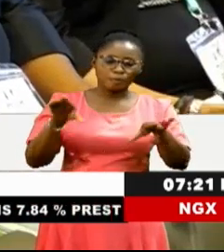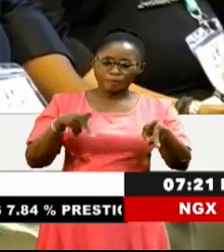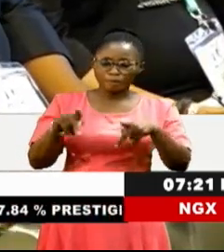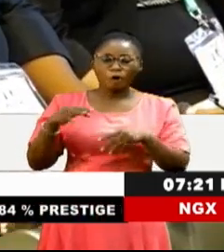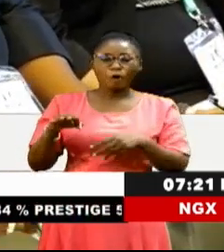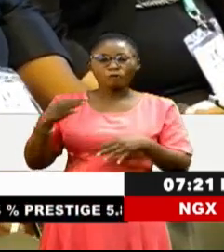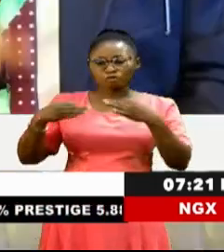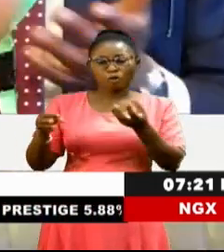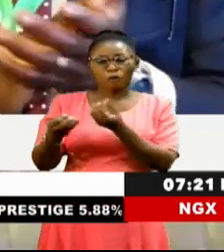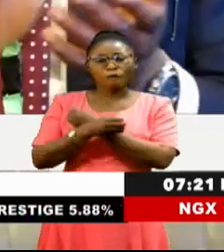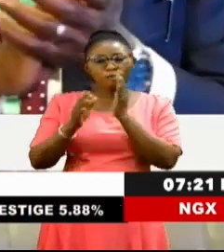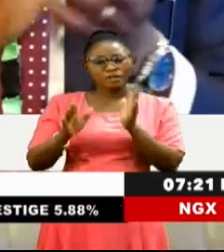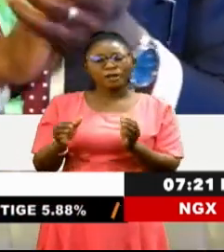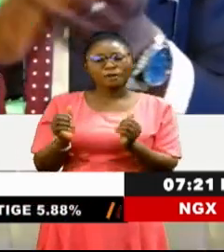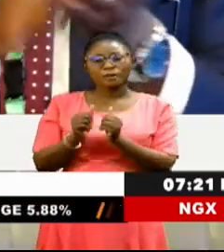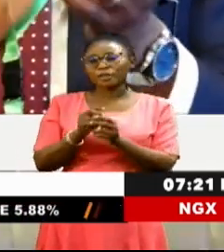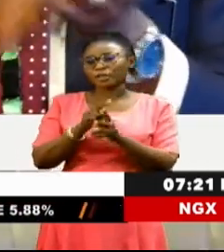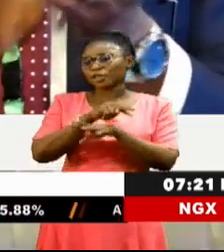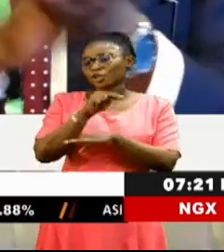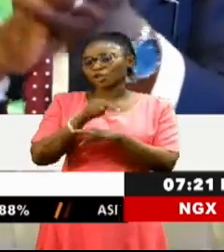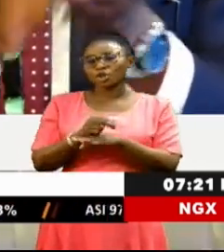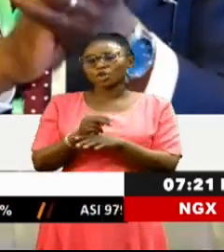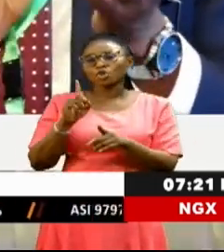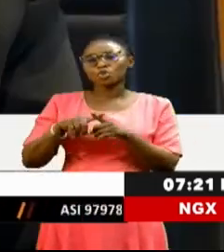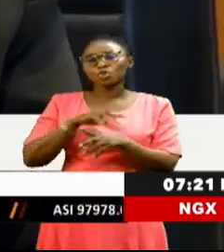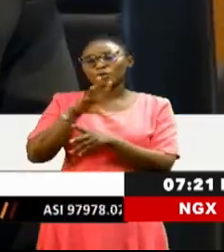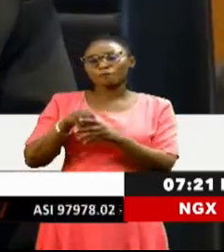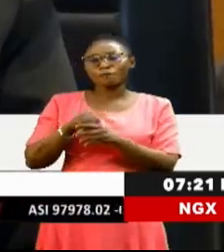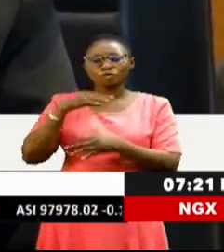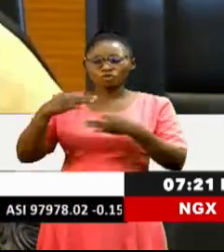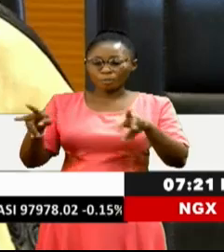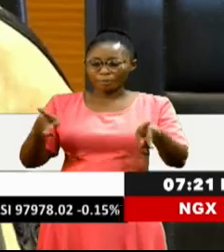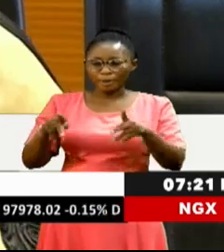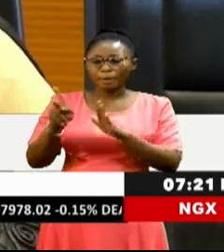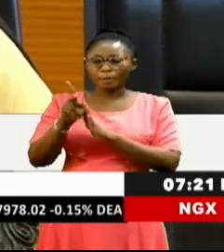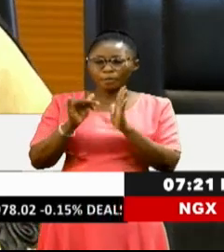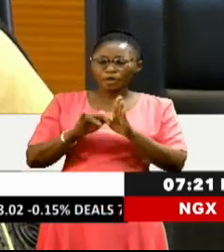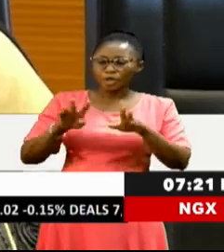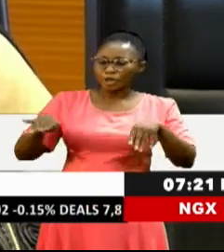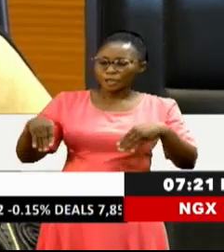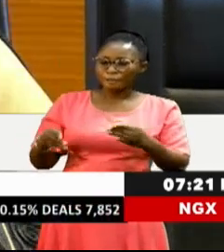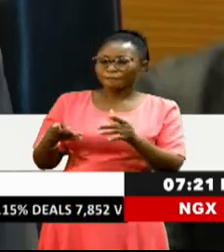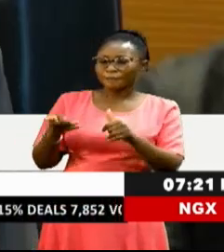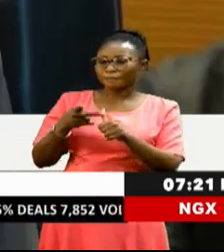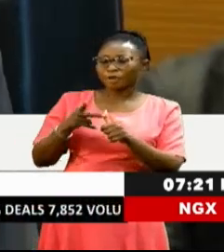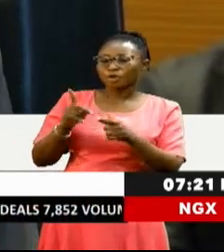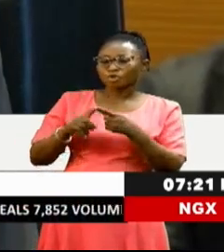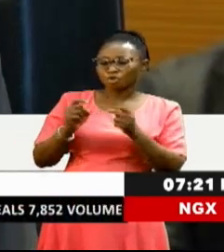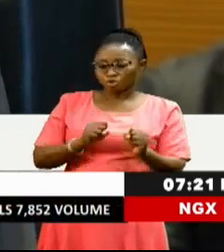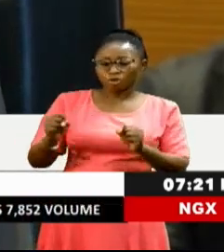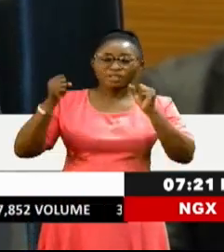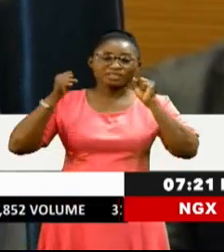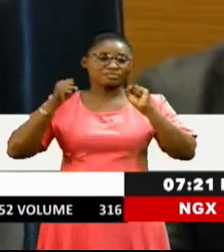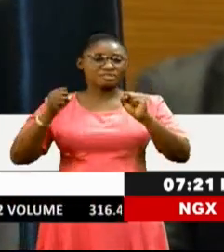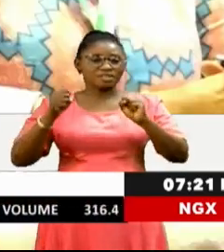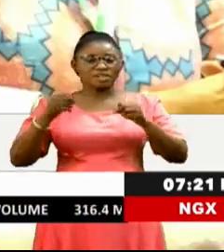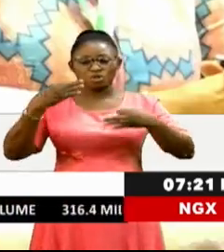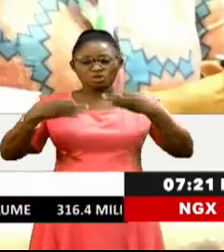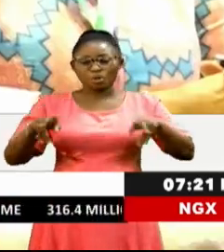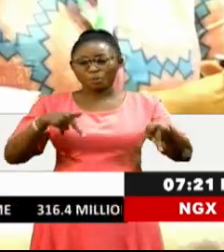officers nationwide. With the mandate of evolving judicial performance policy, thereby giving prominence to strategies to strengthen